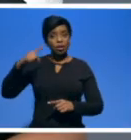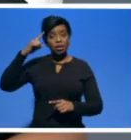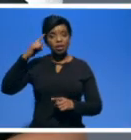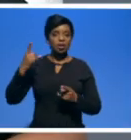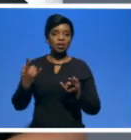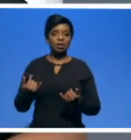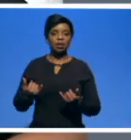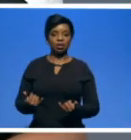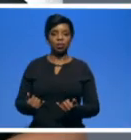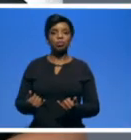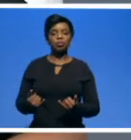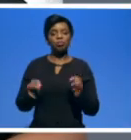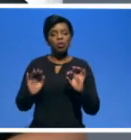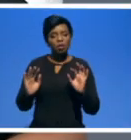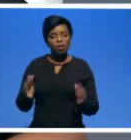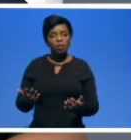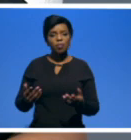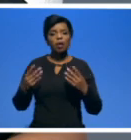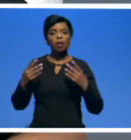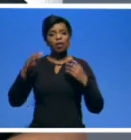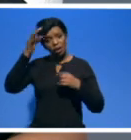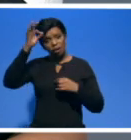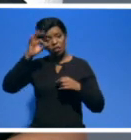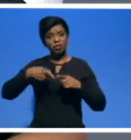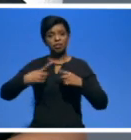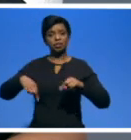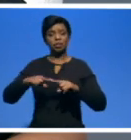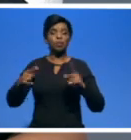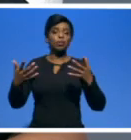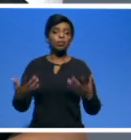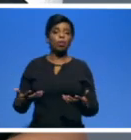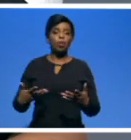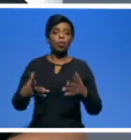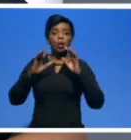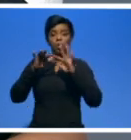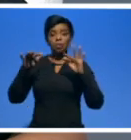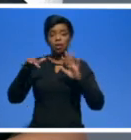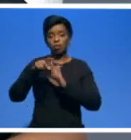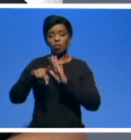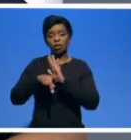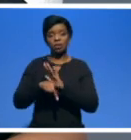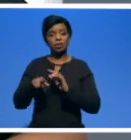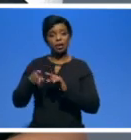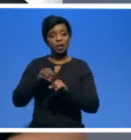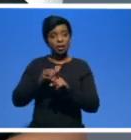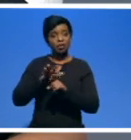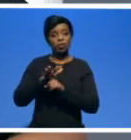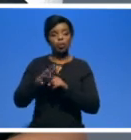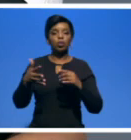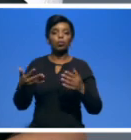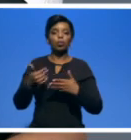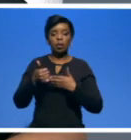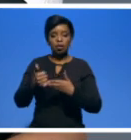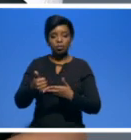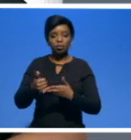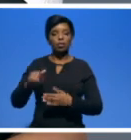can really our government or even, you know, public policy influence and assist women in informal